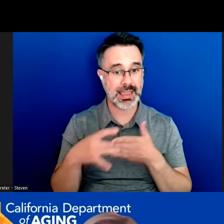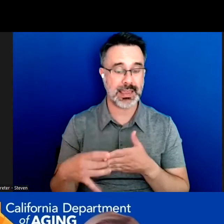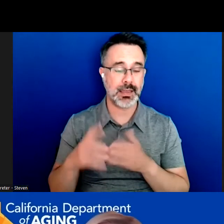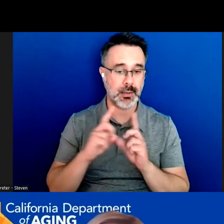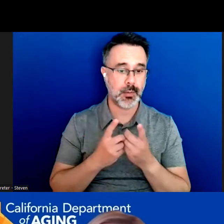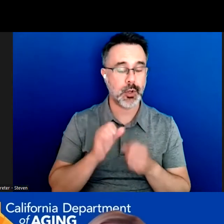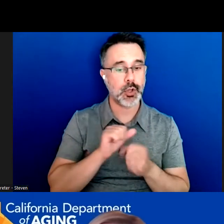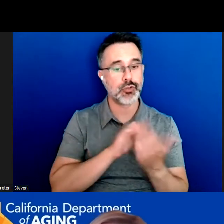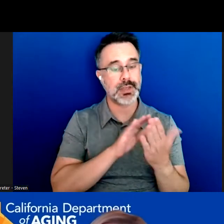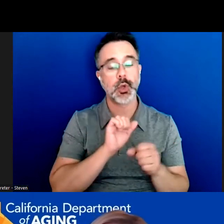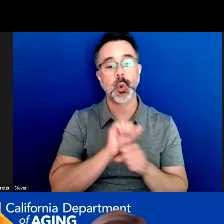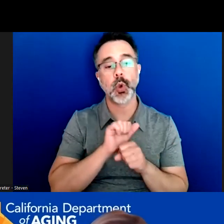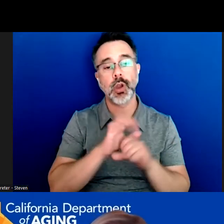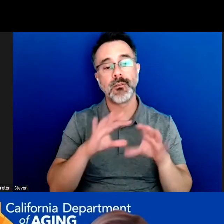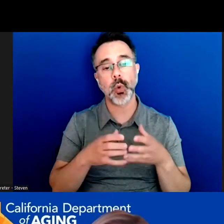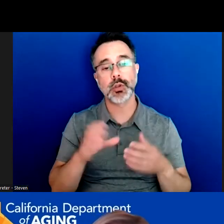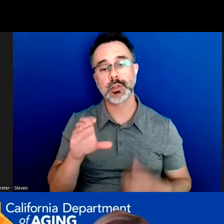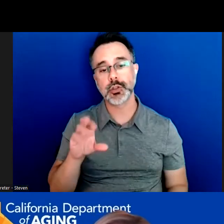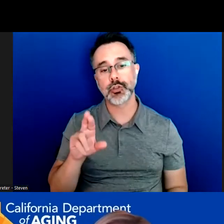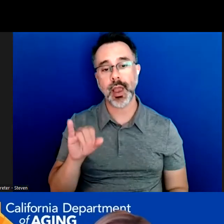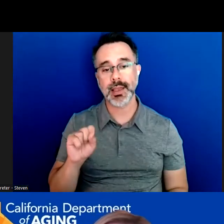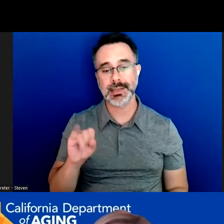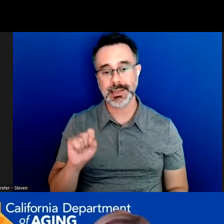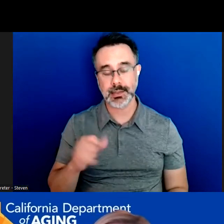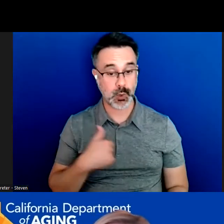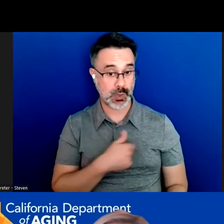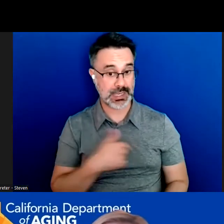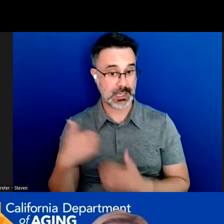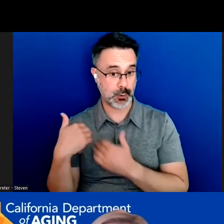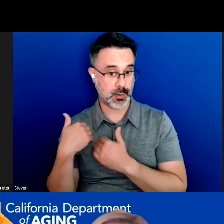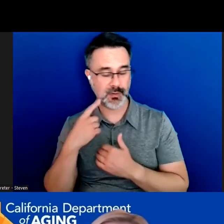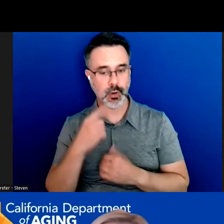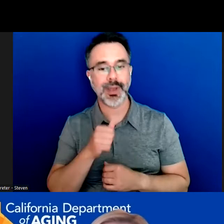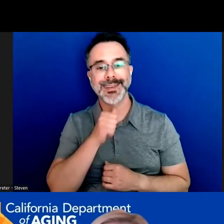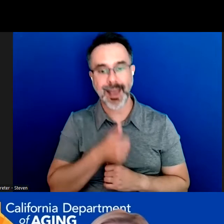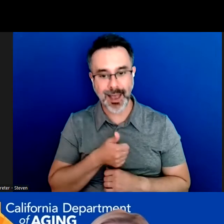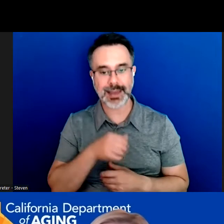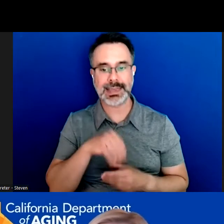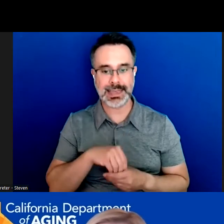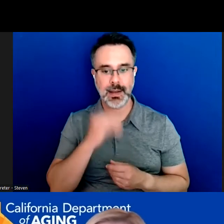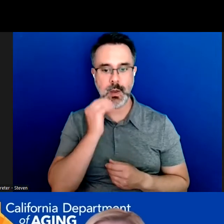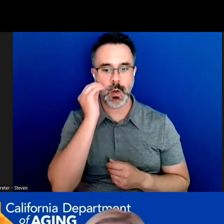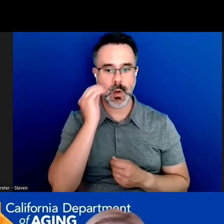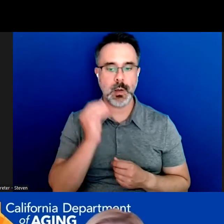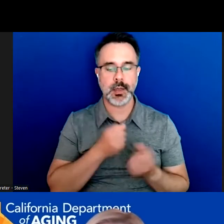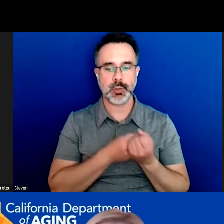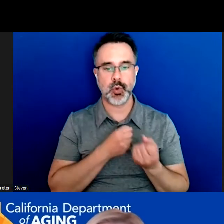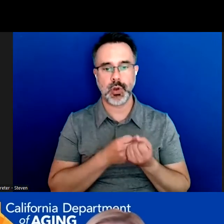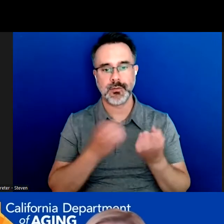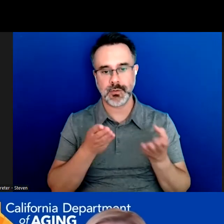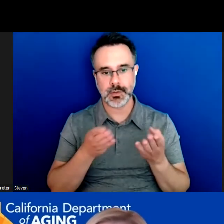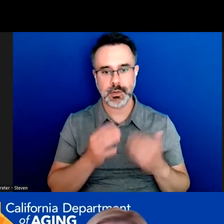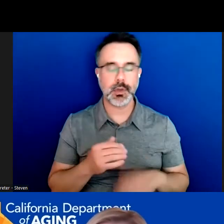workforce crisis. We are responsible at CDA for the non-in-home supportive services, home and